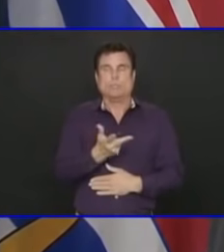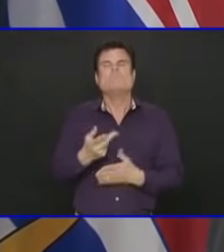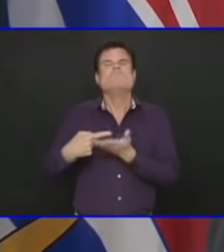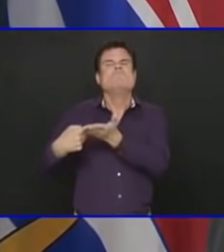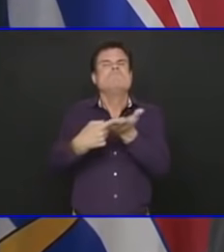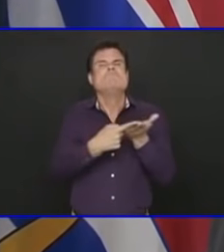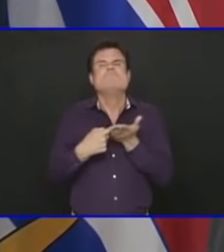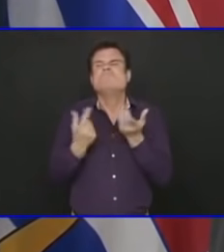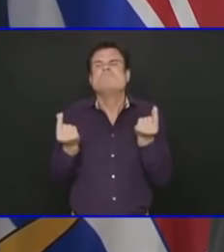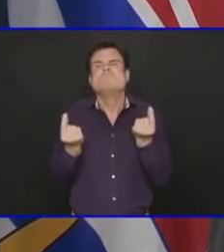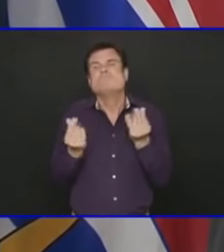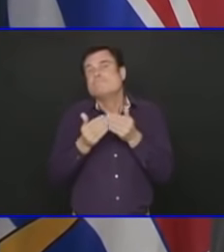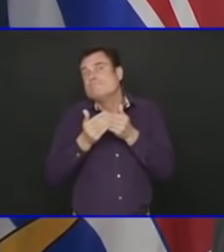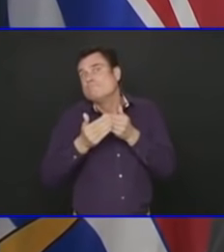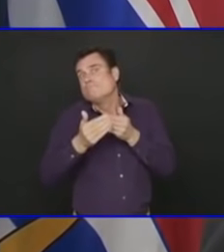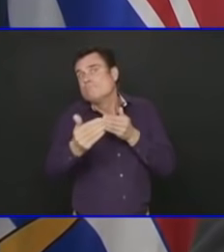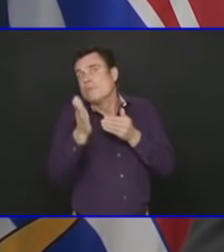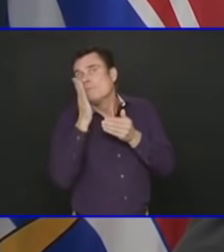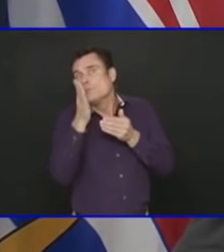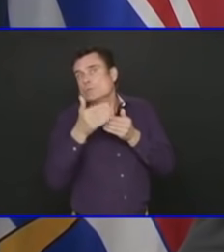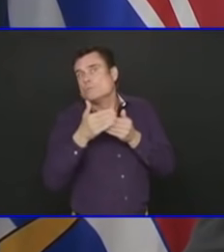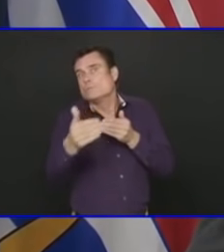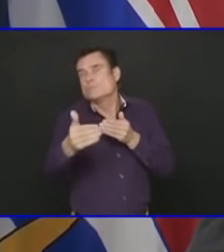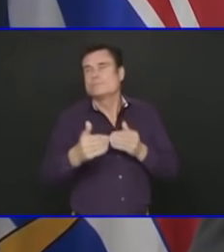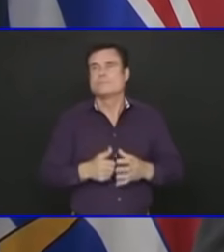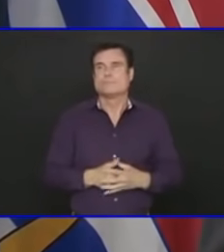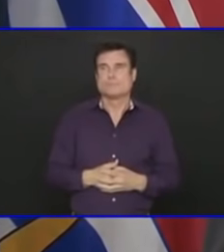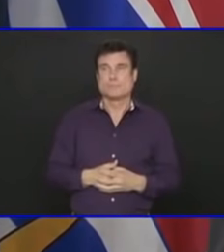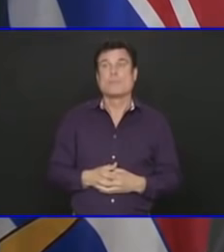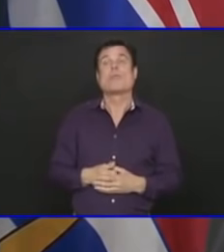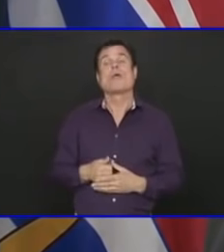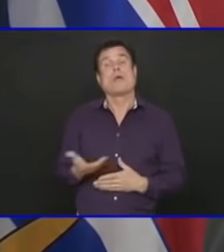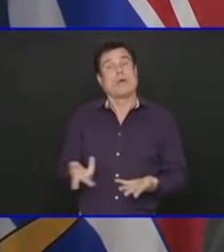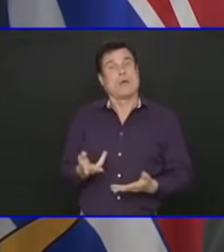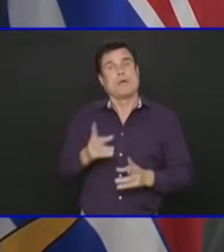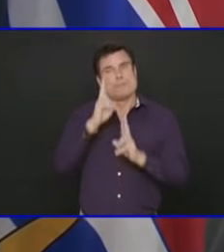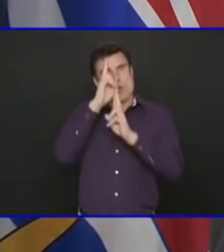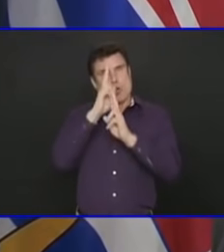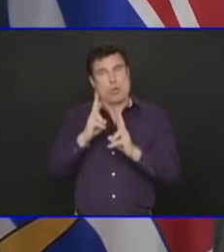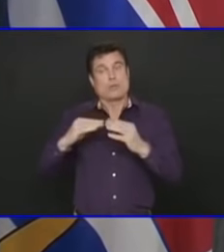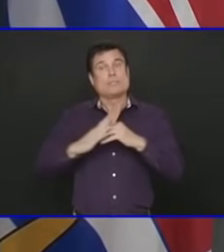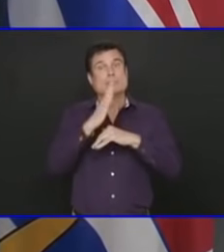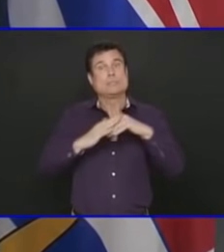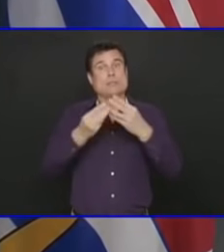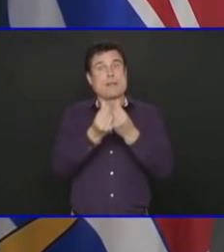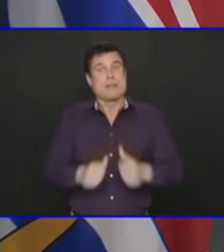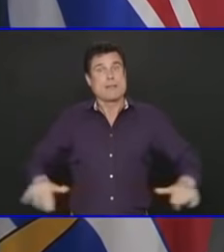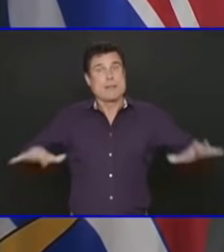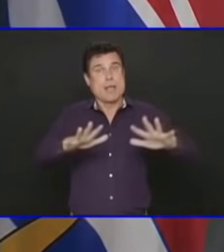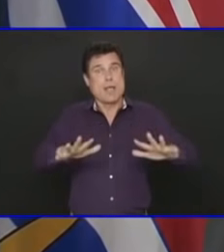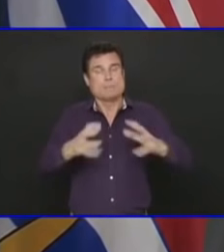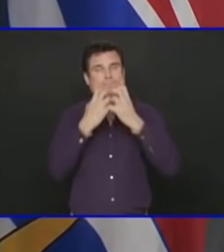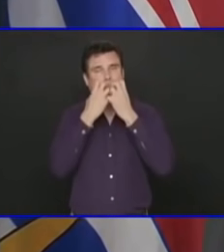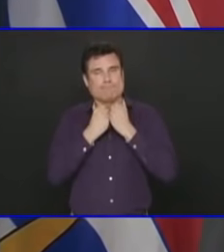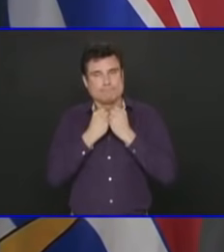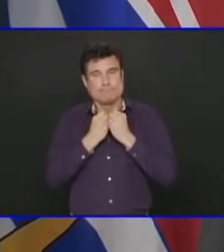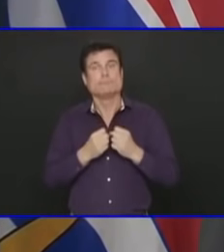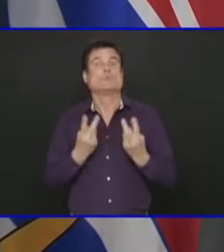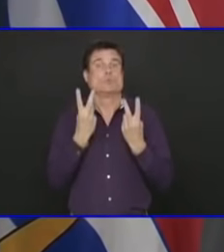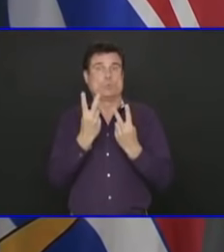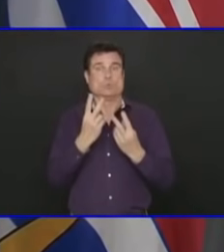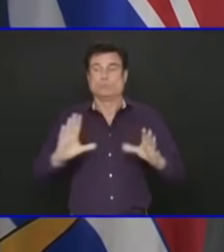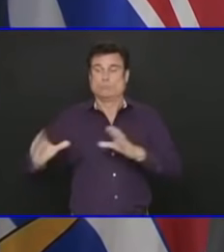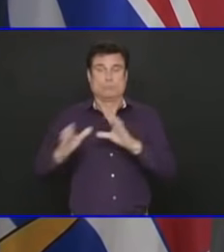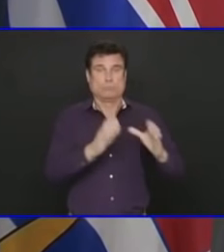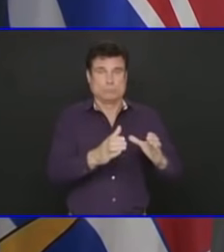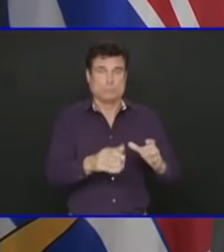on the territories of the Lekwungen-speaking people, the Songhees and the Esquimalt First Nations. We wanted to thank, as